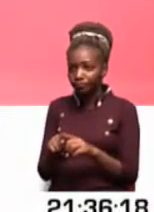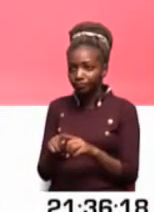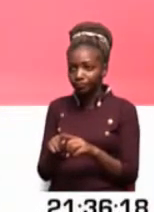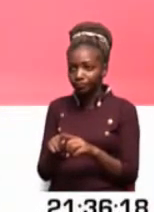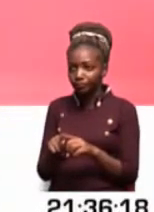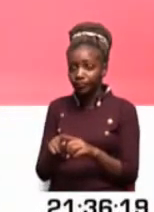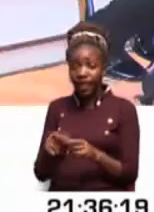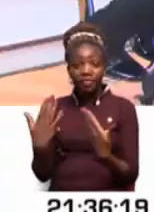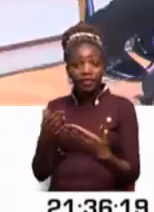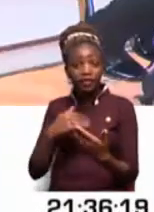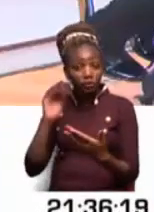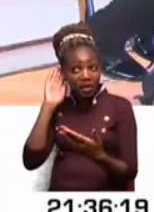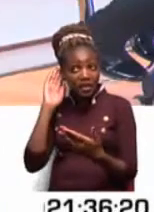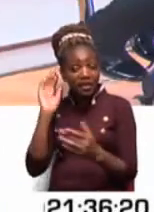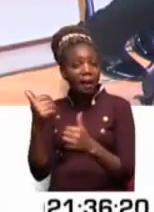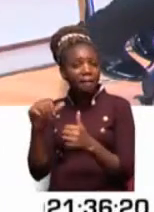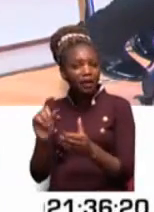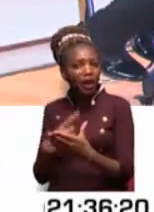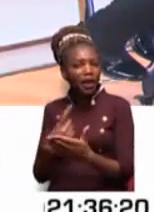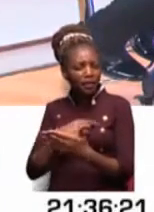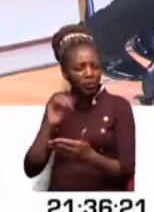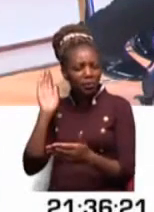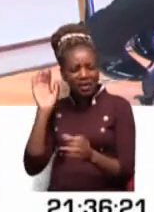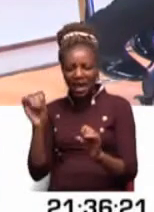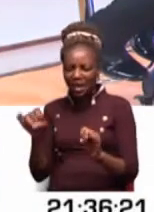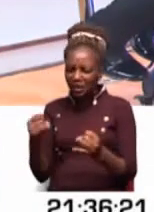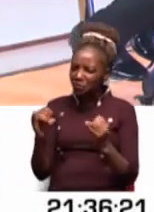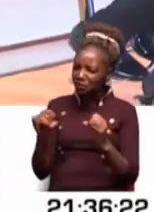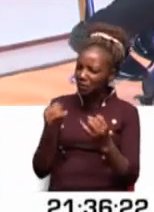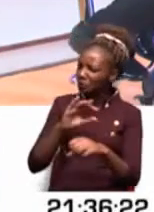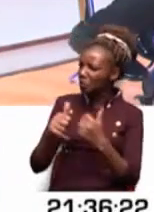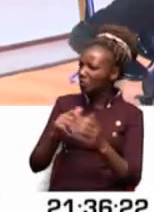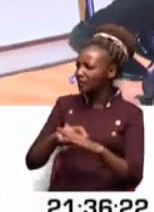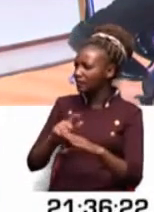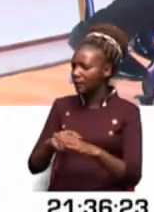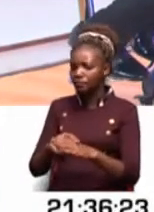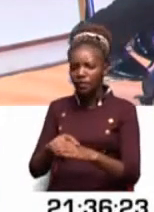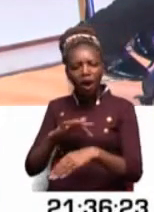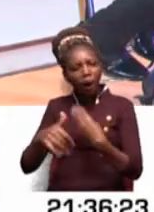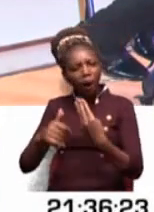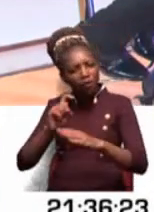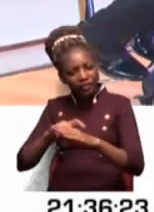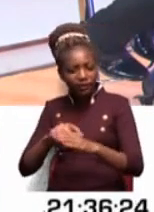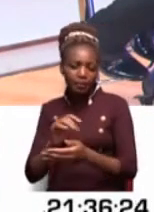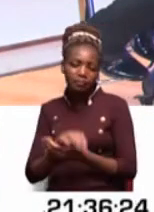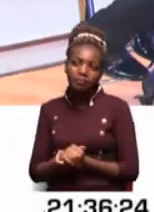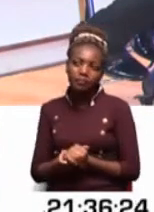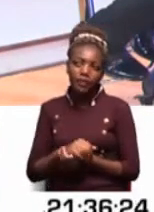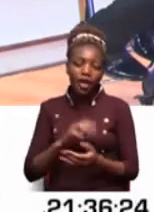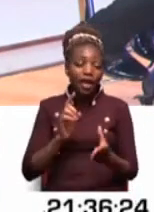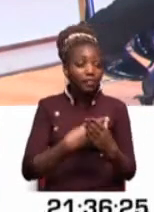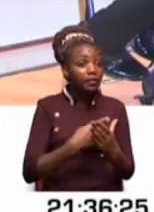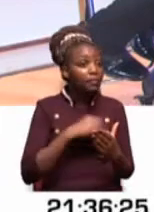mm-hmm. the history. And headlines after headlines. We'll come to corruption exactly, a little bit later. Headline Fair after enough. Headline Fair. Every single day. Let me get Mheshimiwa's thought.